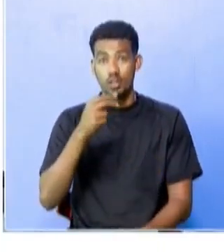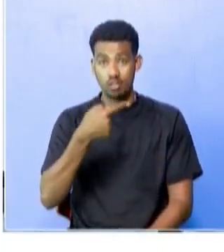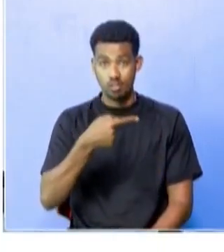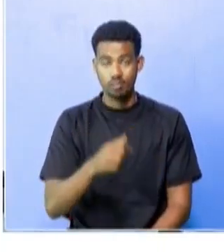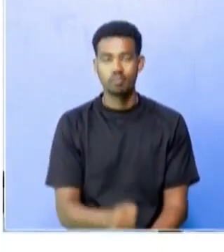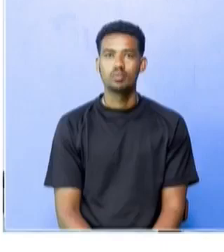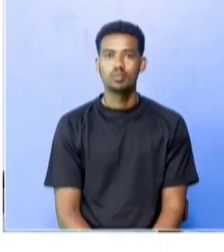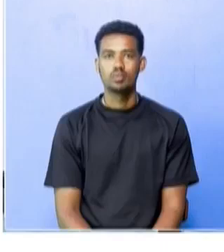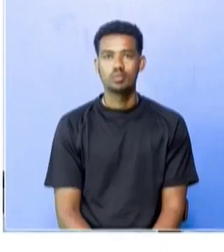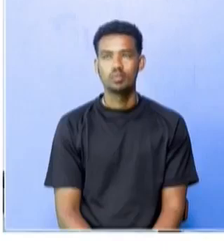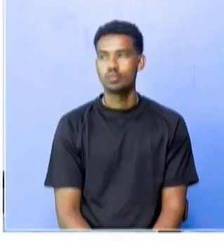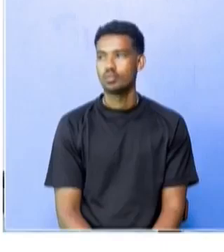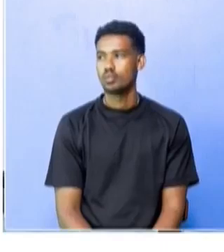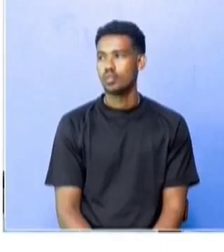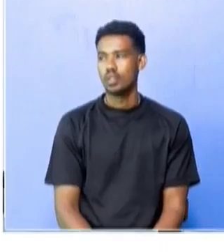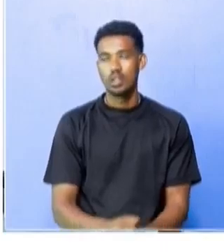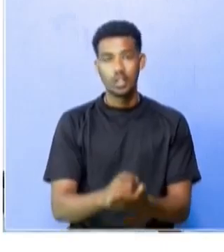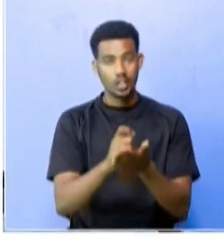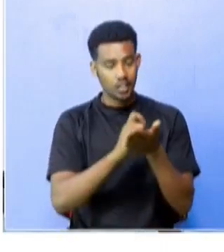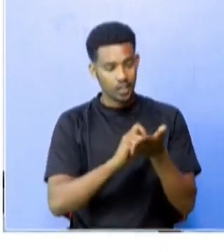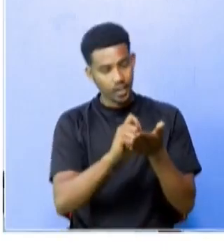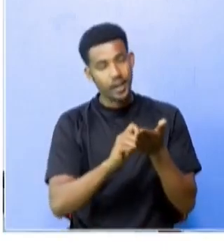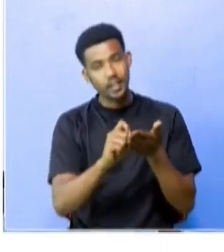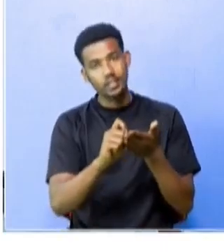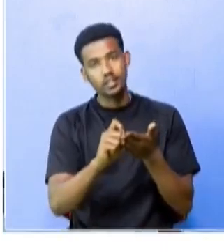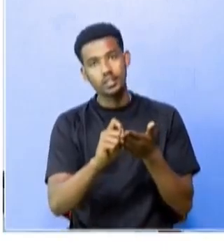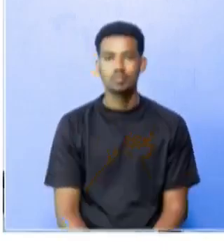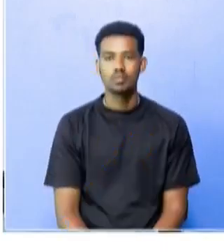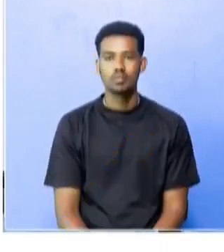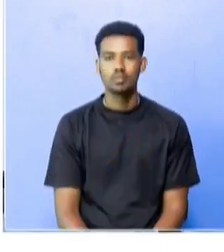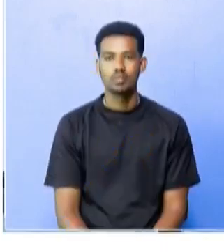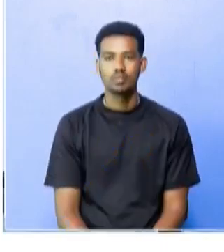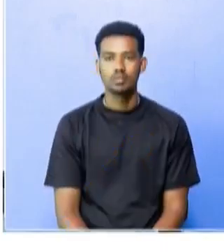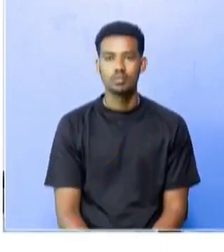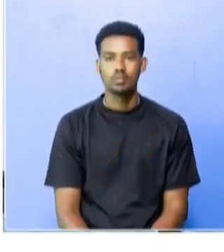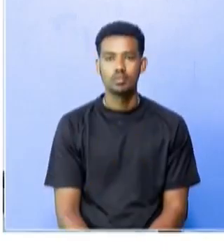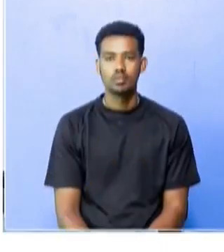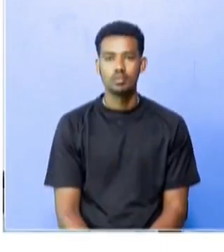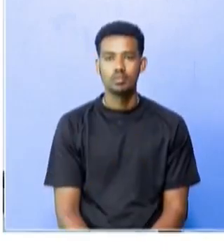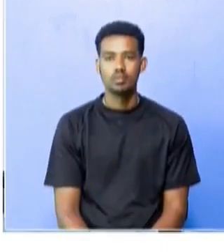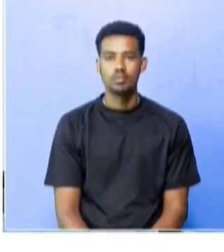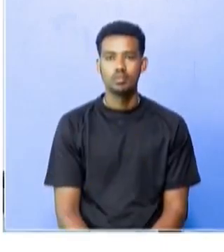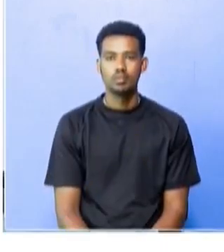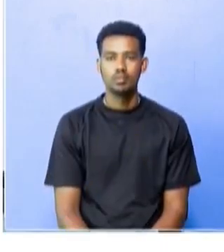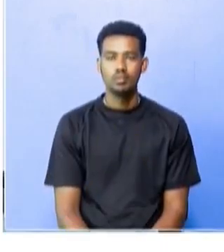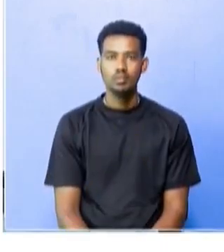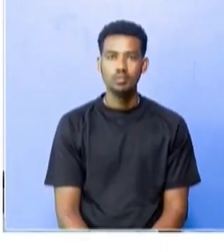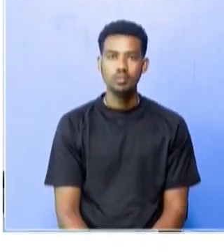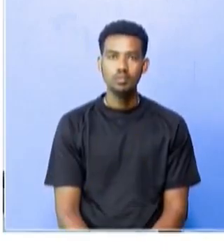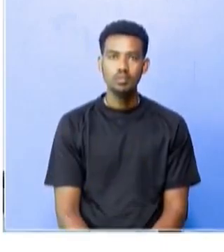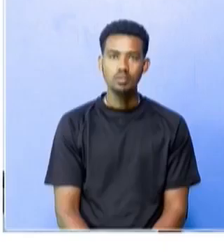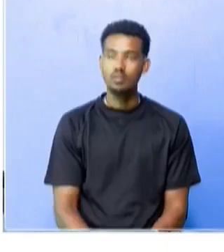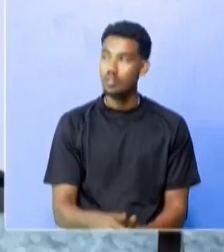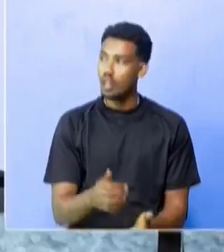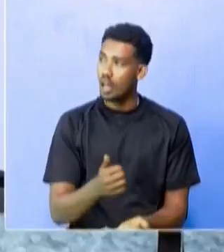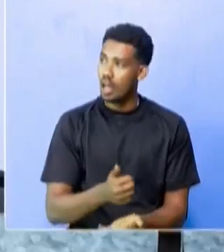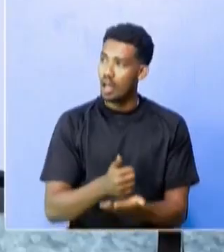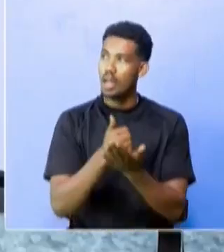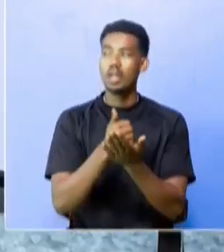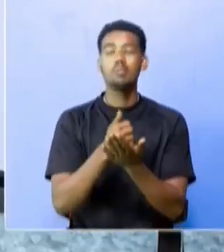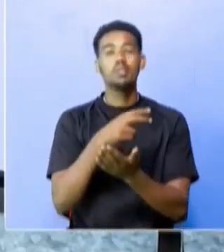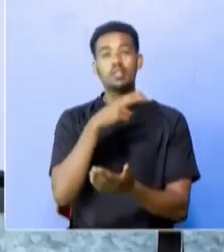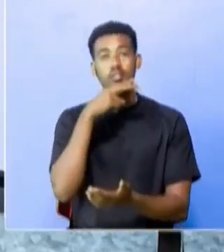Write, become writing. Writing. Even helping